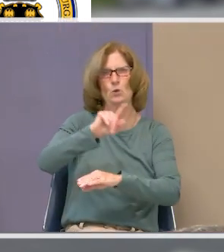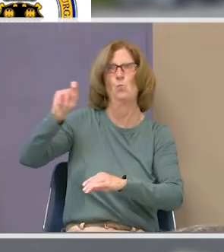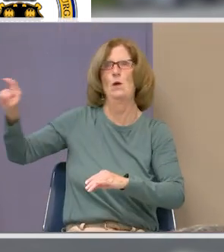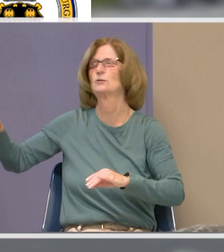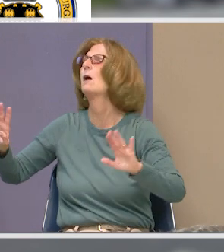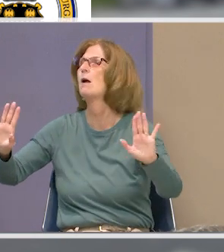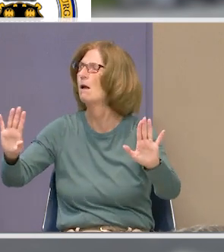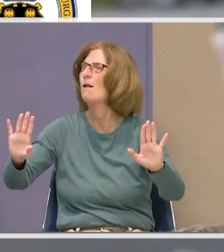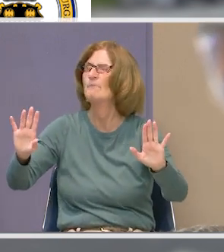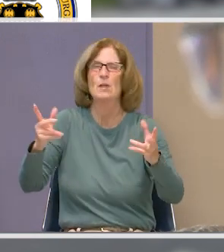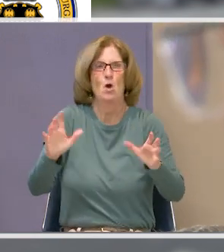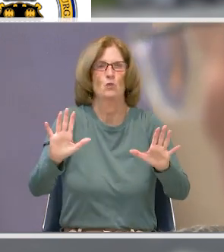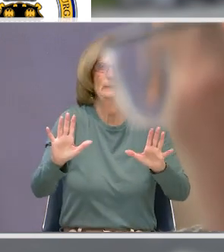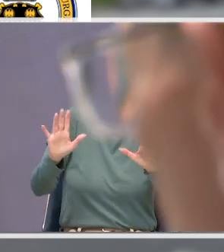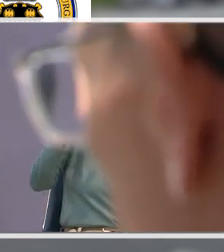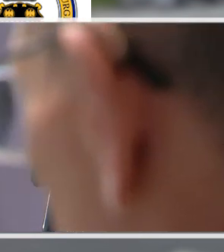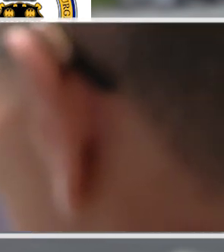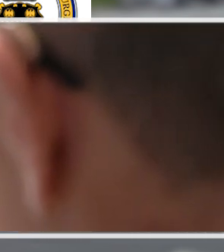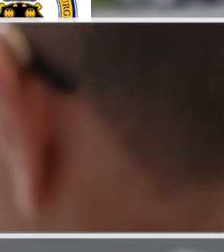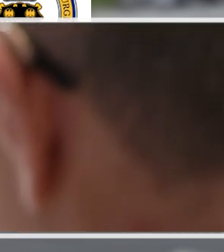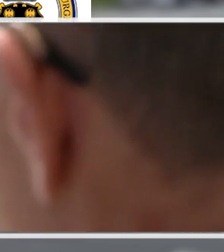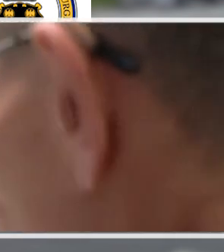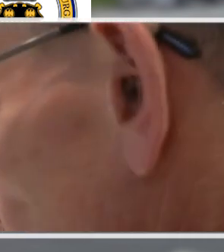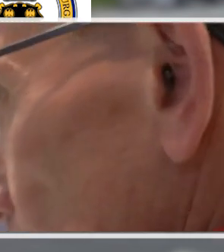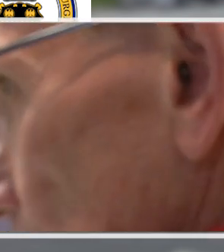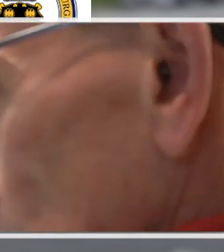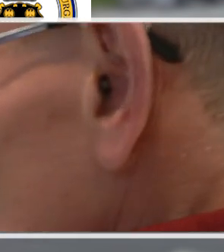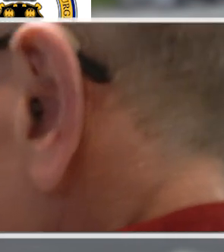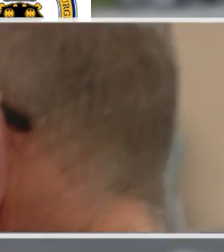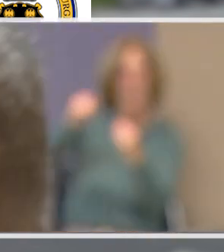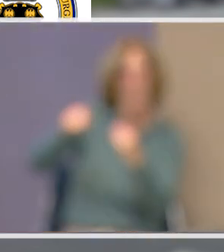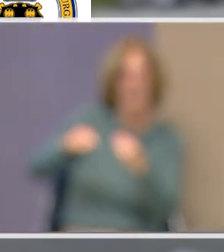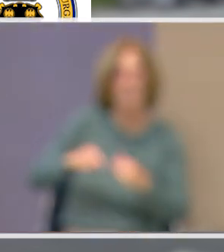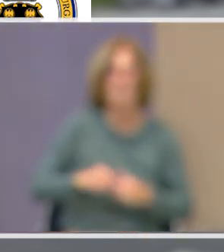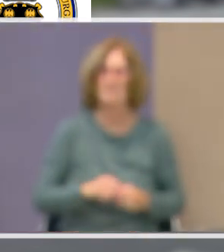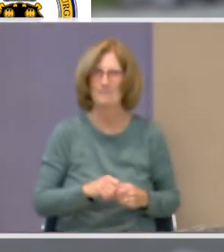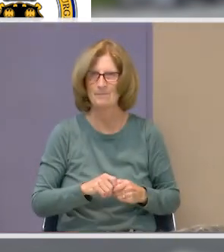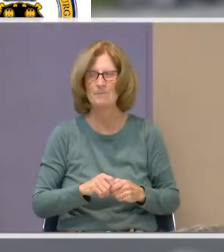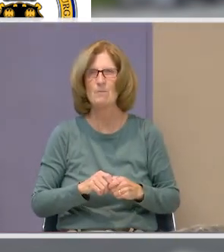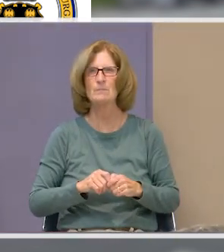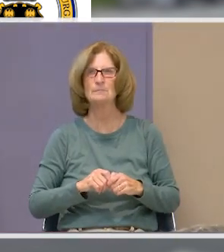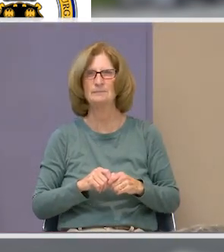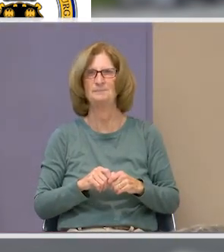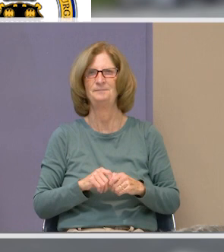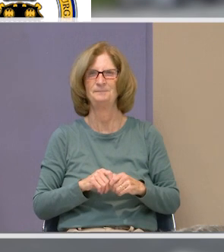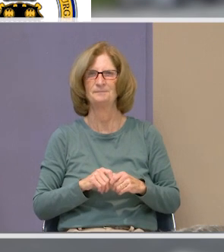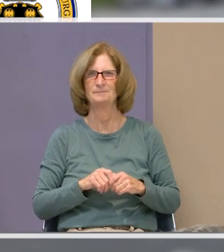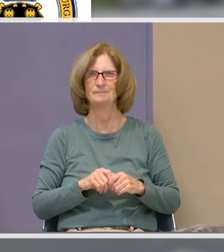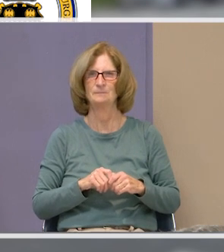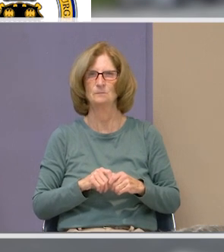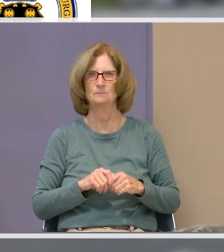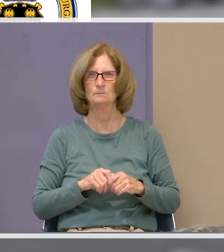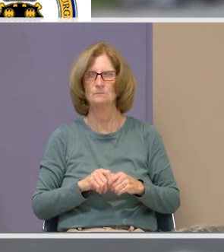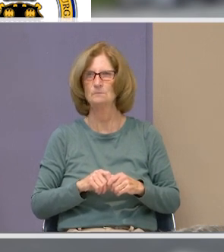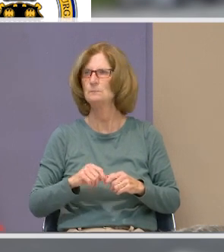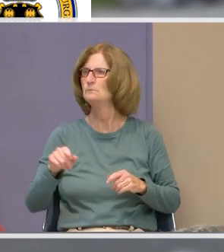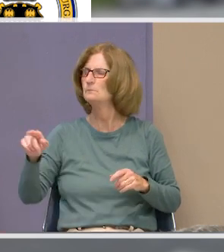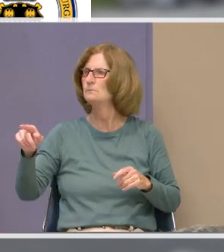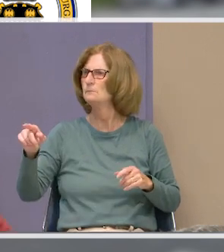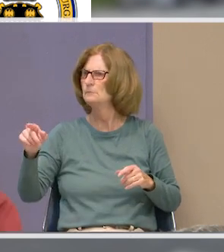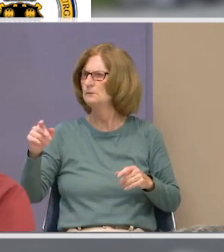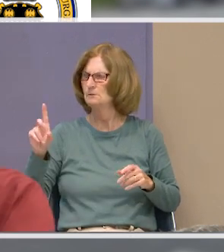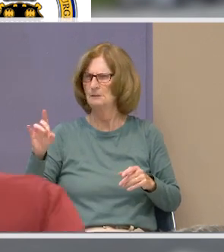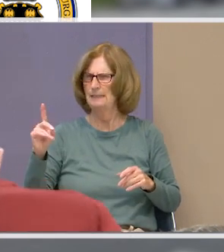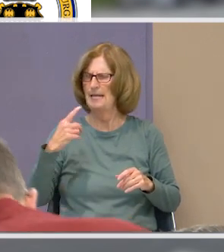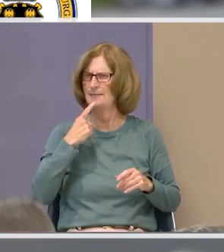and maybe answer some of your questions through the course of the presentation. I think I mentioned this already,